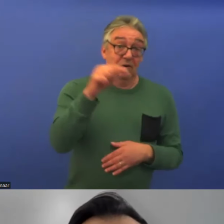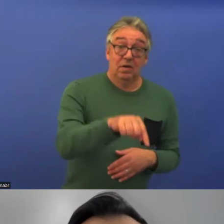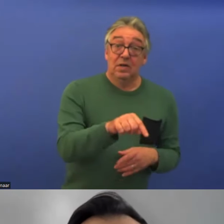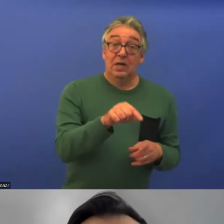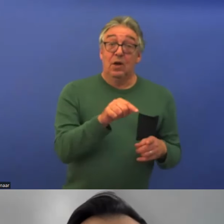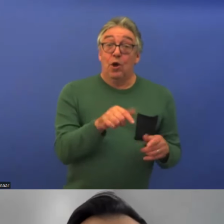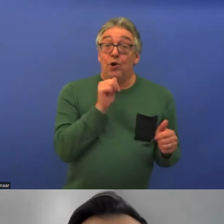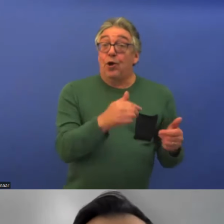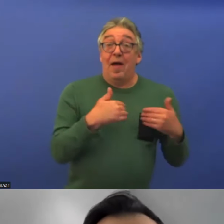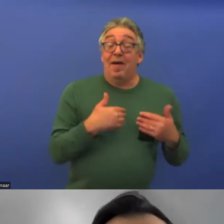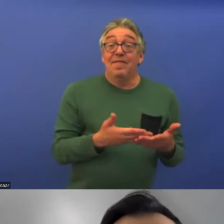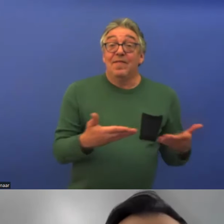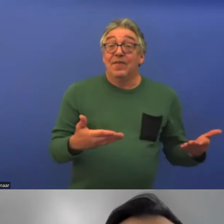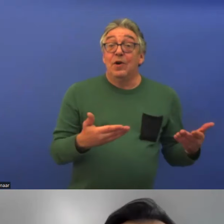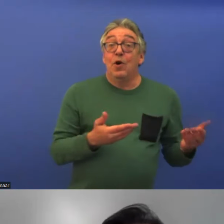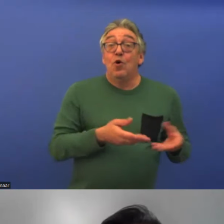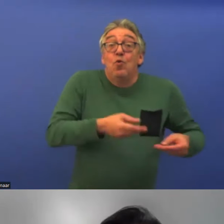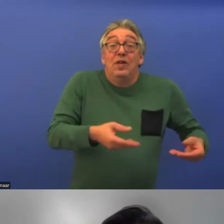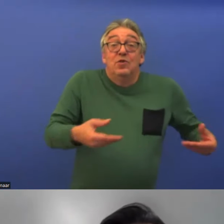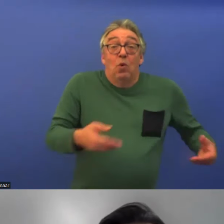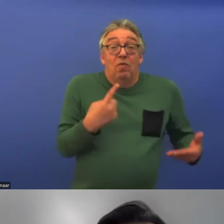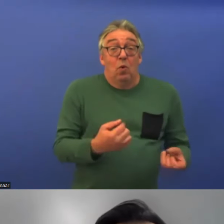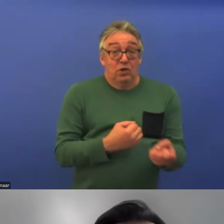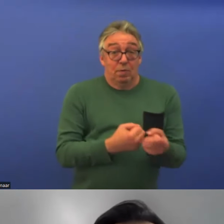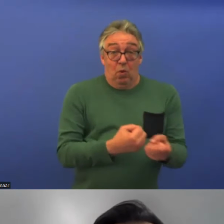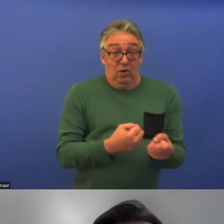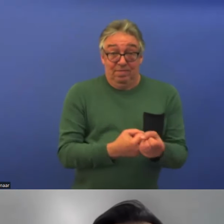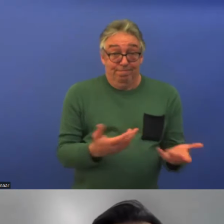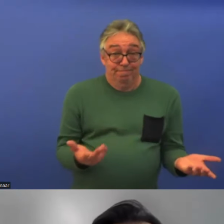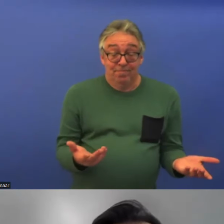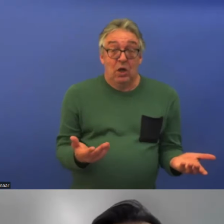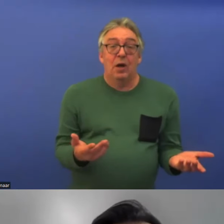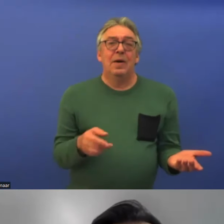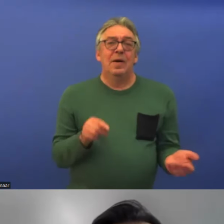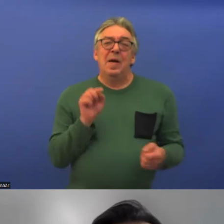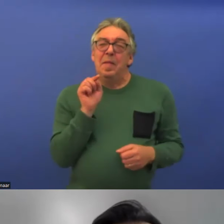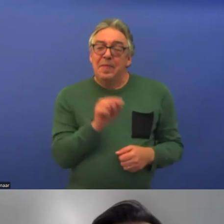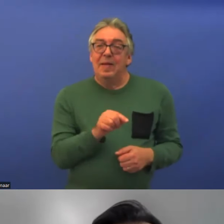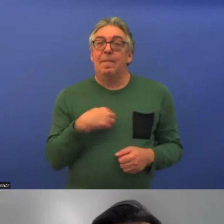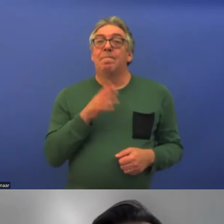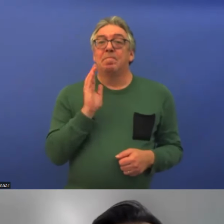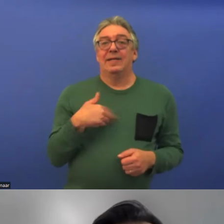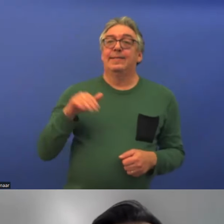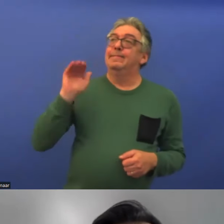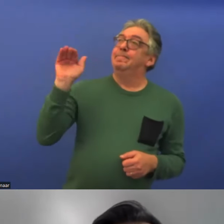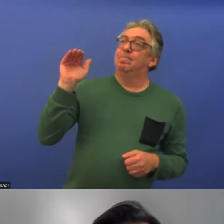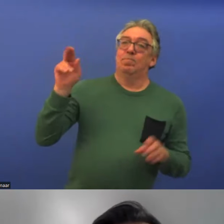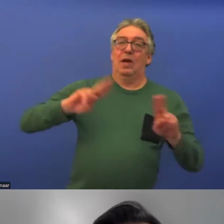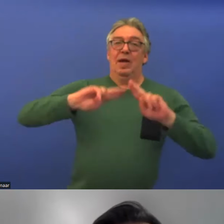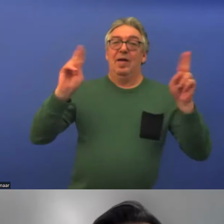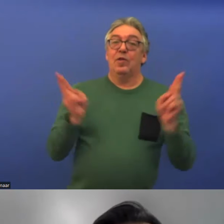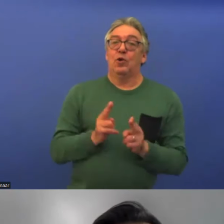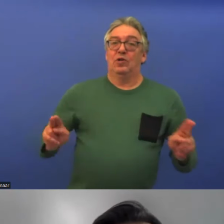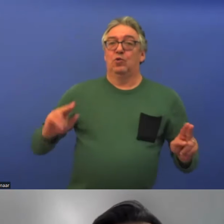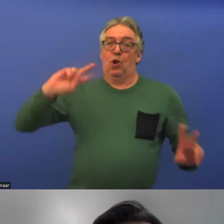I think this is one of the situations where we really need to reach out and get some international attention on the issues